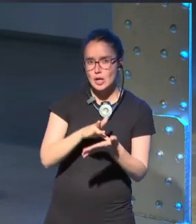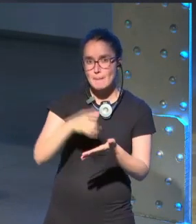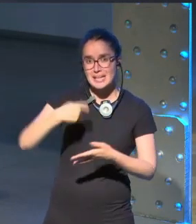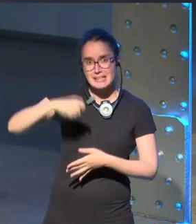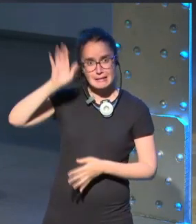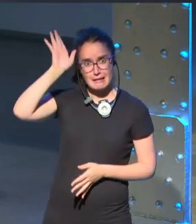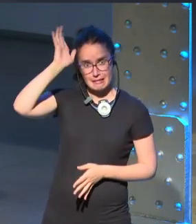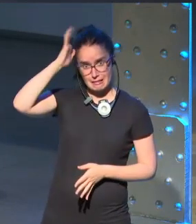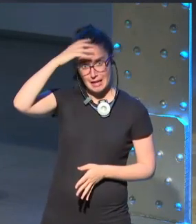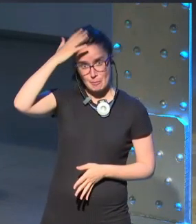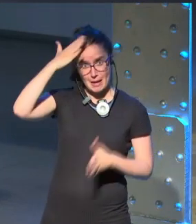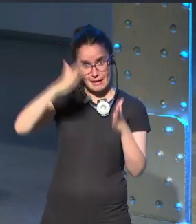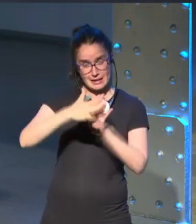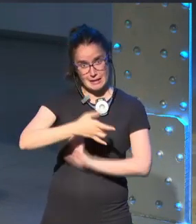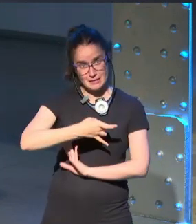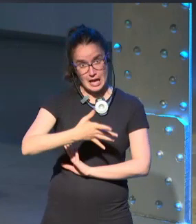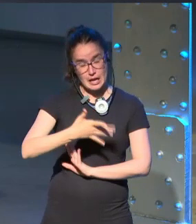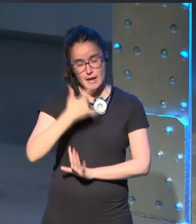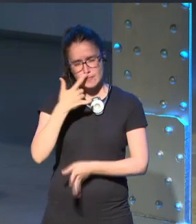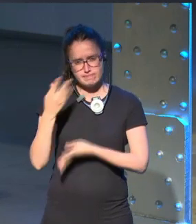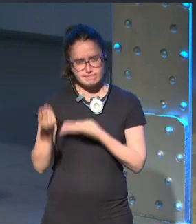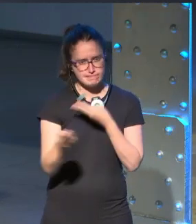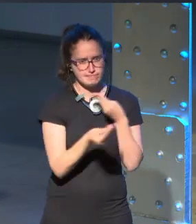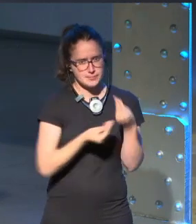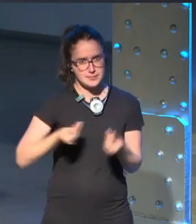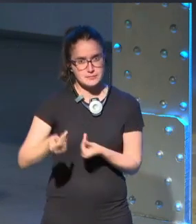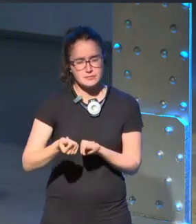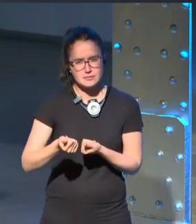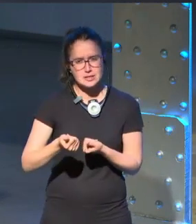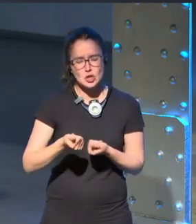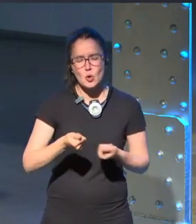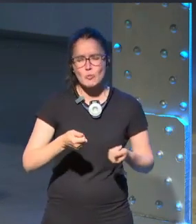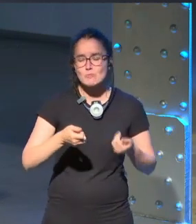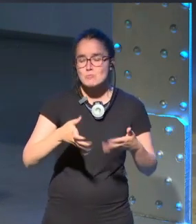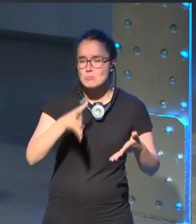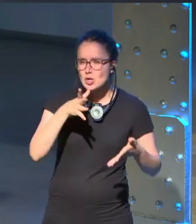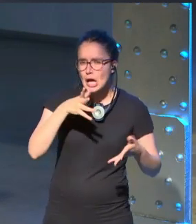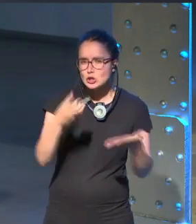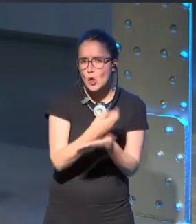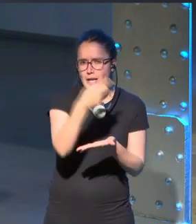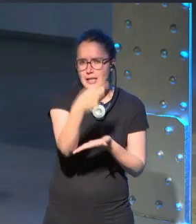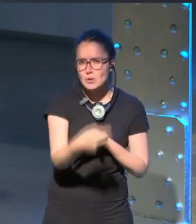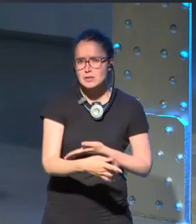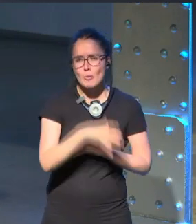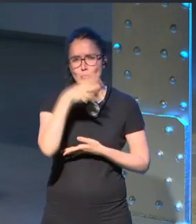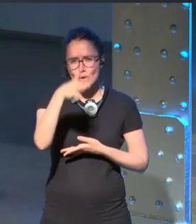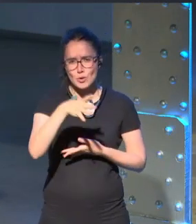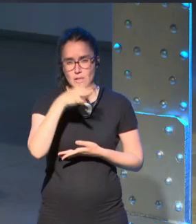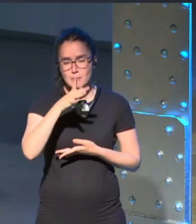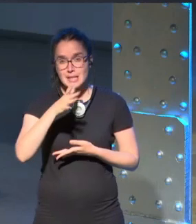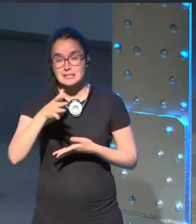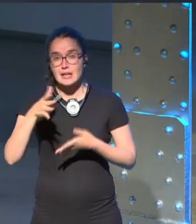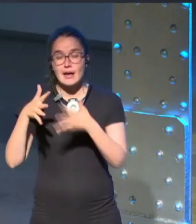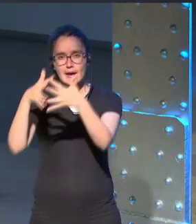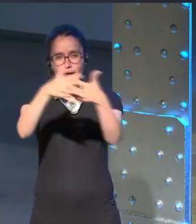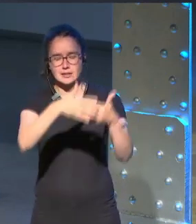Trump came to the White House. Maybe you had an intuition. I mean, where does that